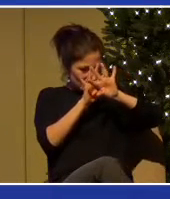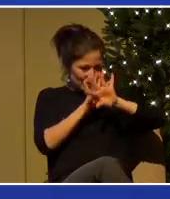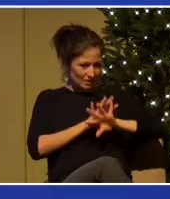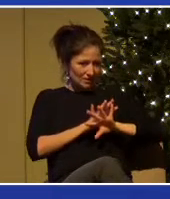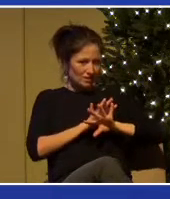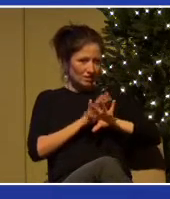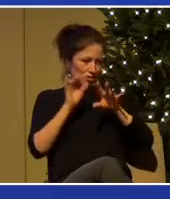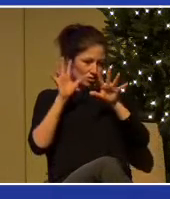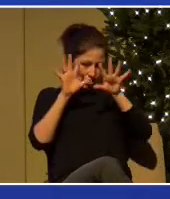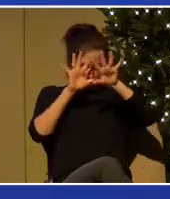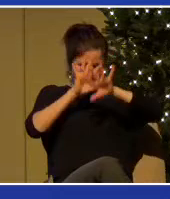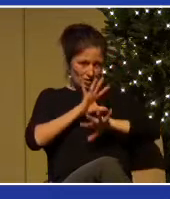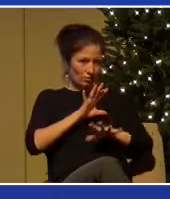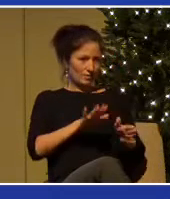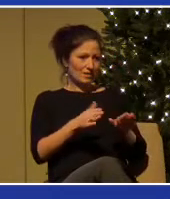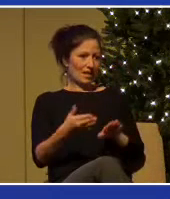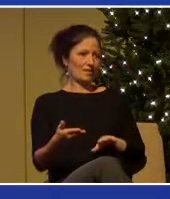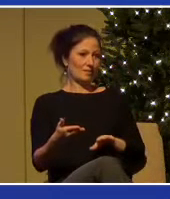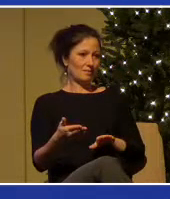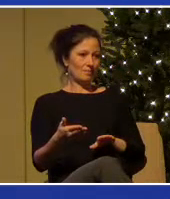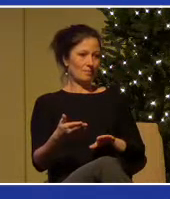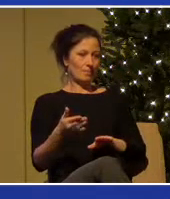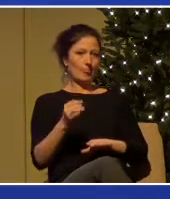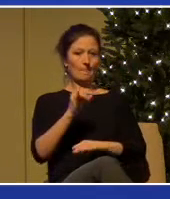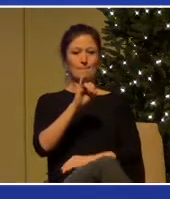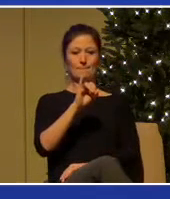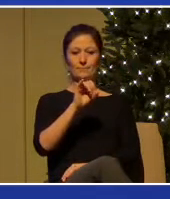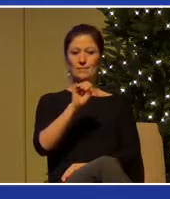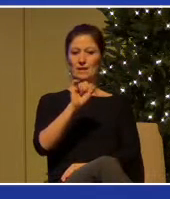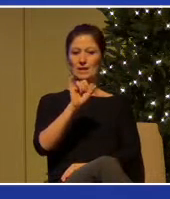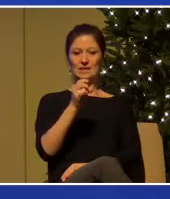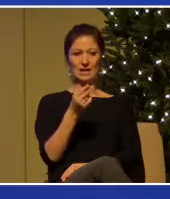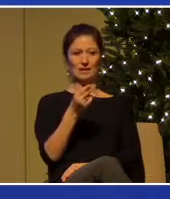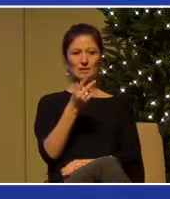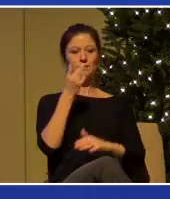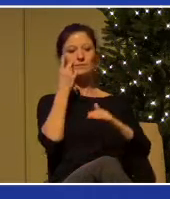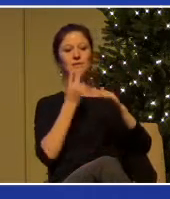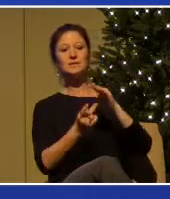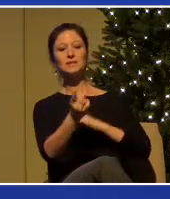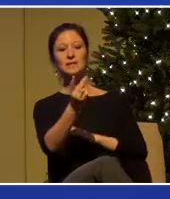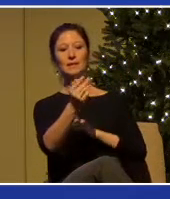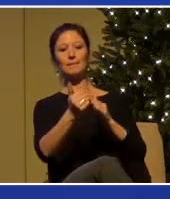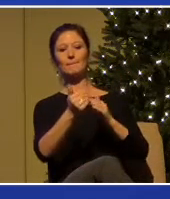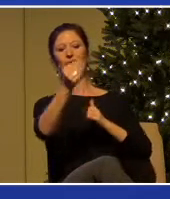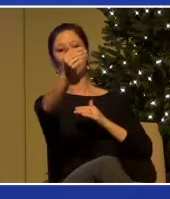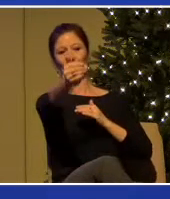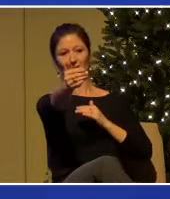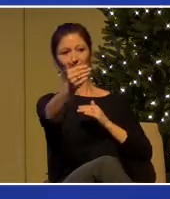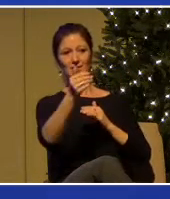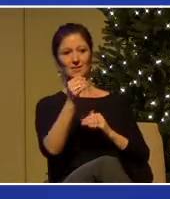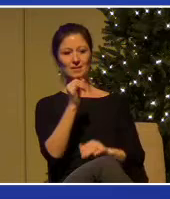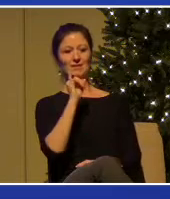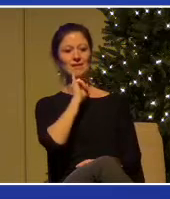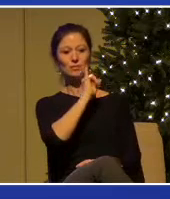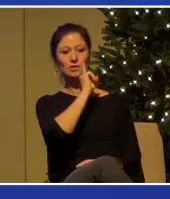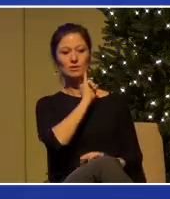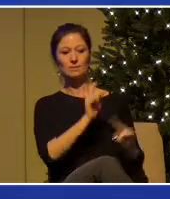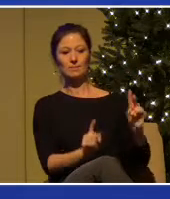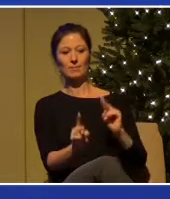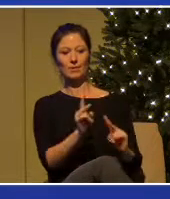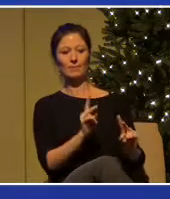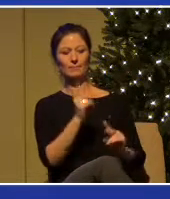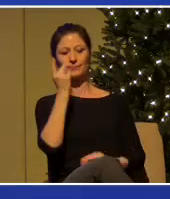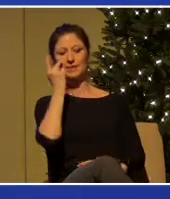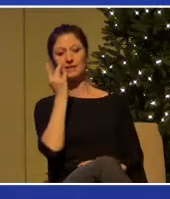death. But Isaiah had eyes to see further than that, beyond the people of Israel.